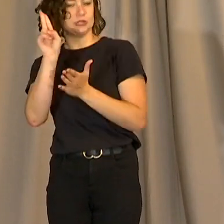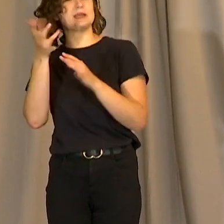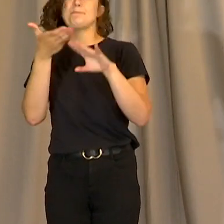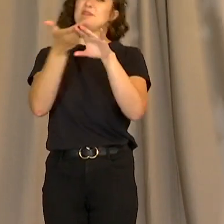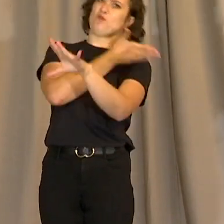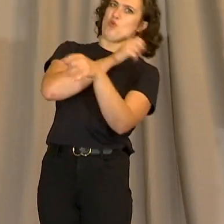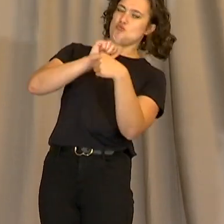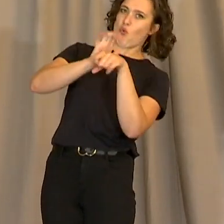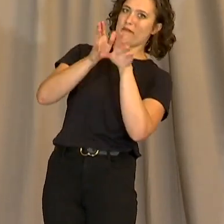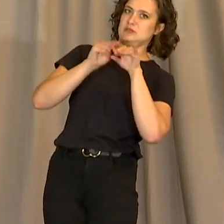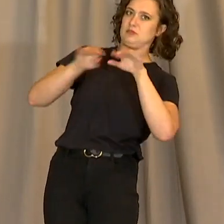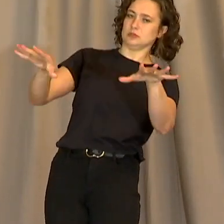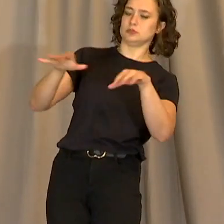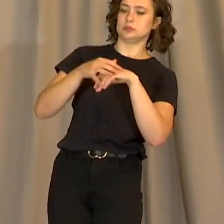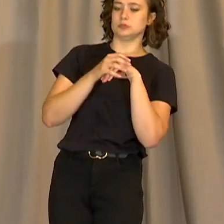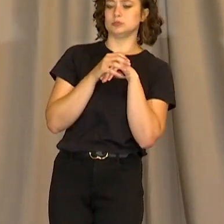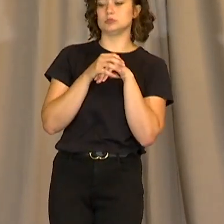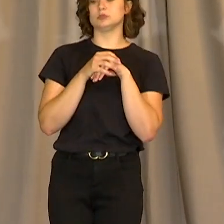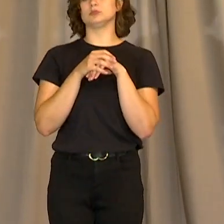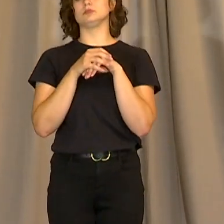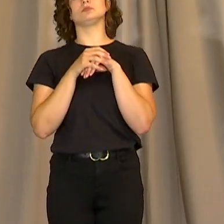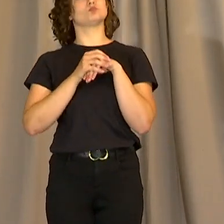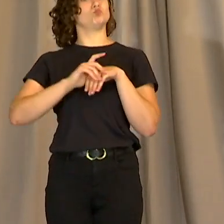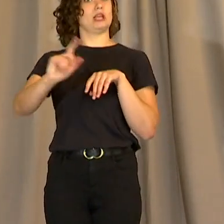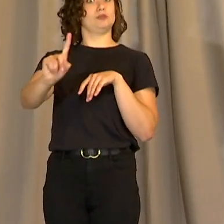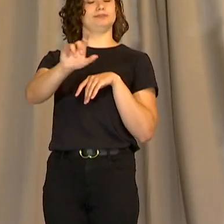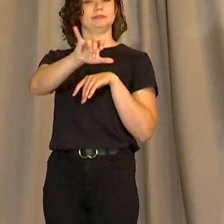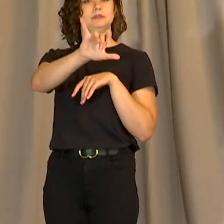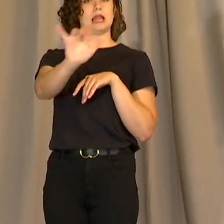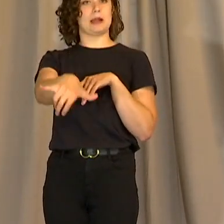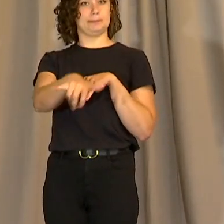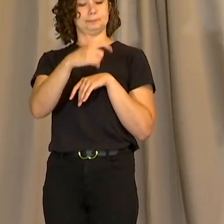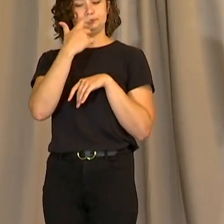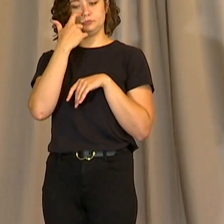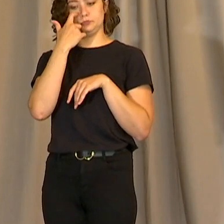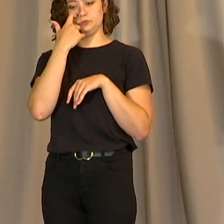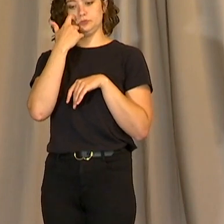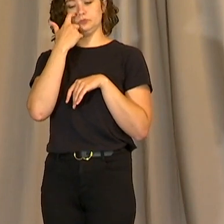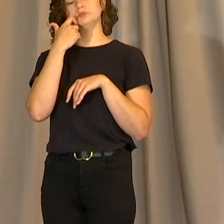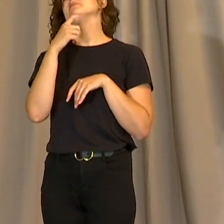one, and Ypsilanti, we have a